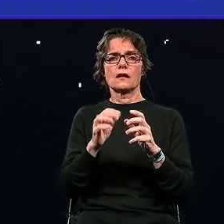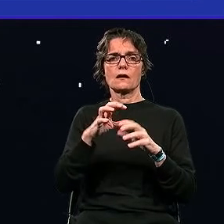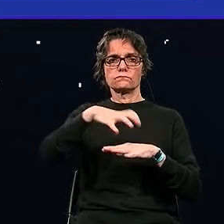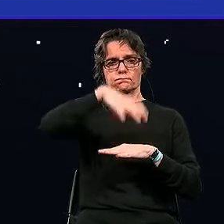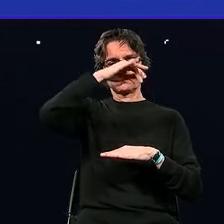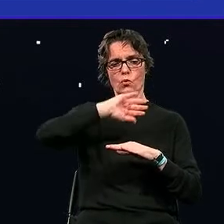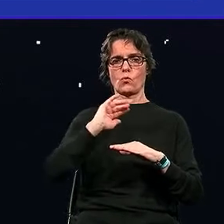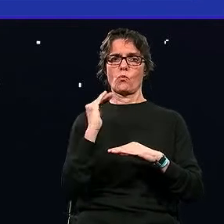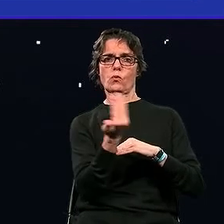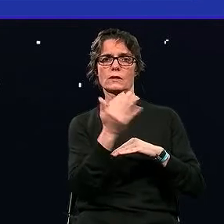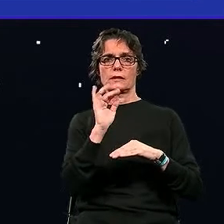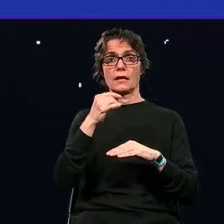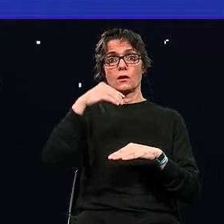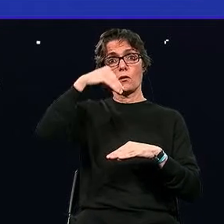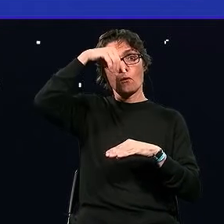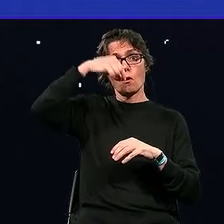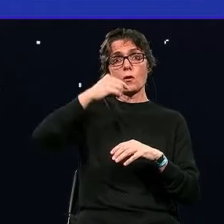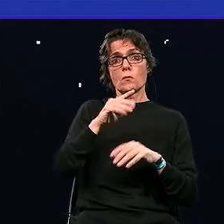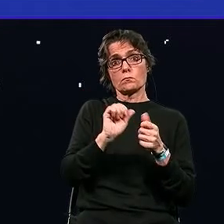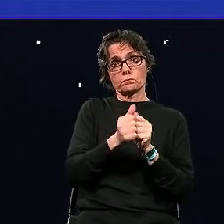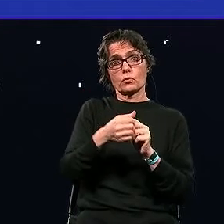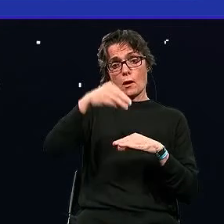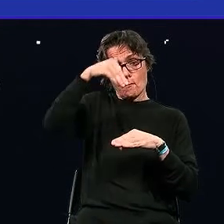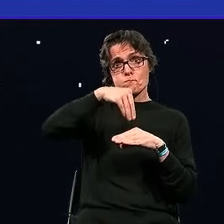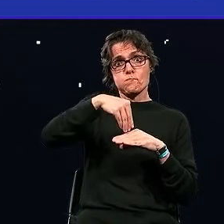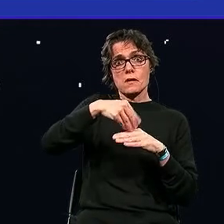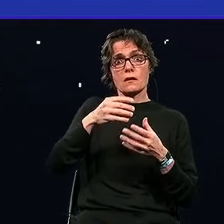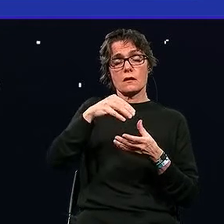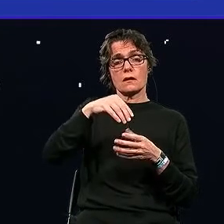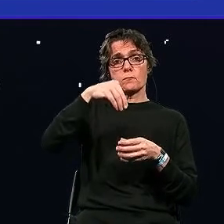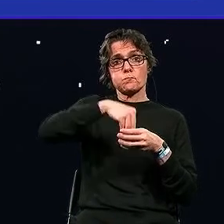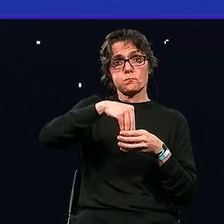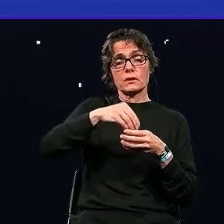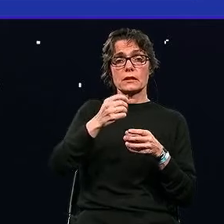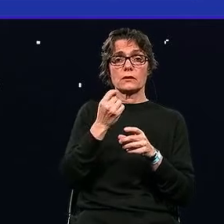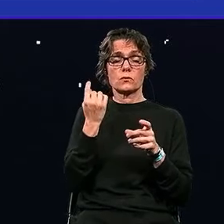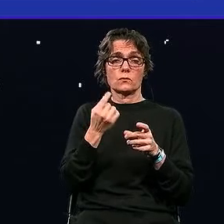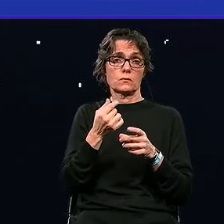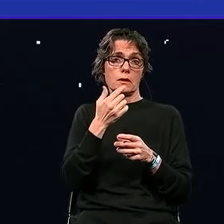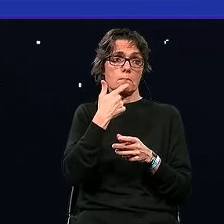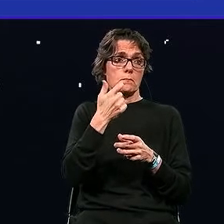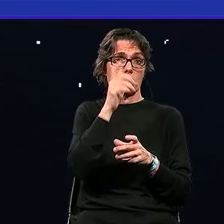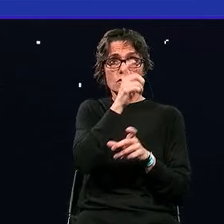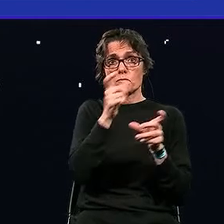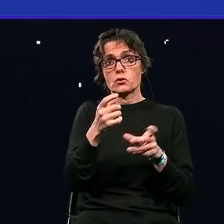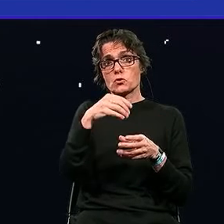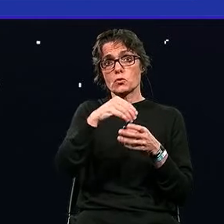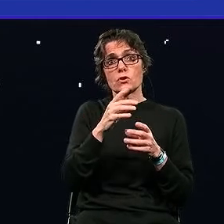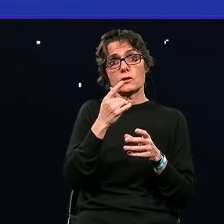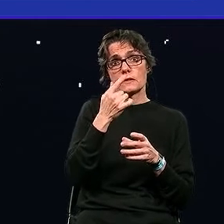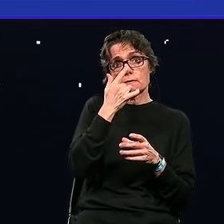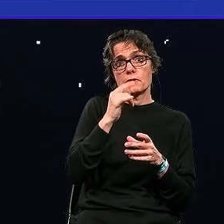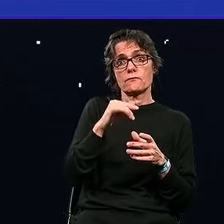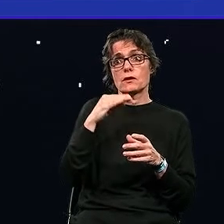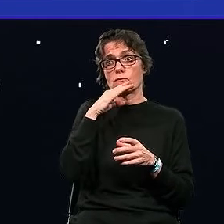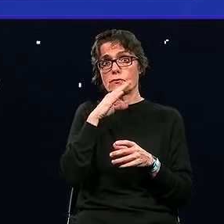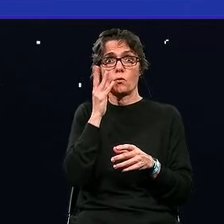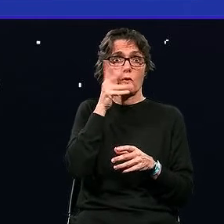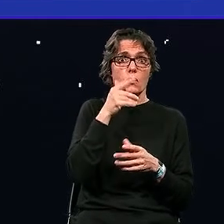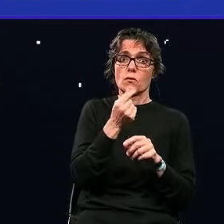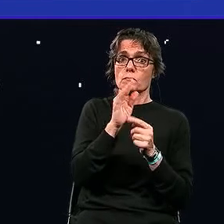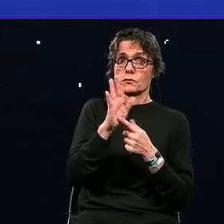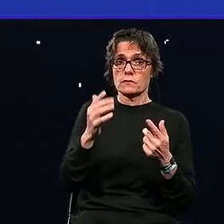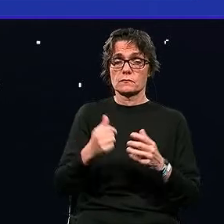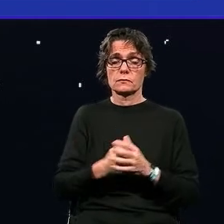building, why not give the people the opportunity to go to sit where is comfortable for them? So there's just a snapshot of some of the